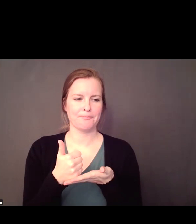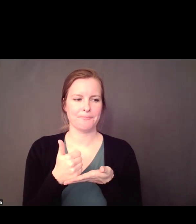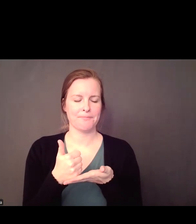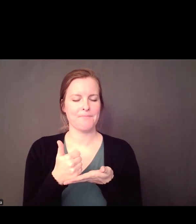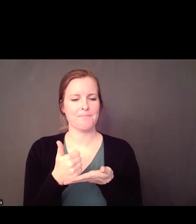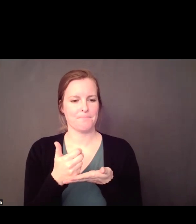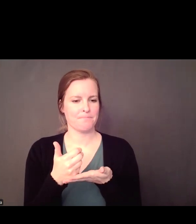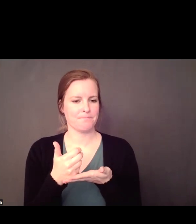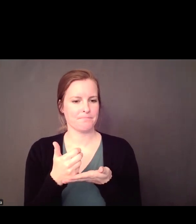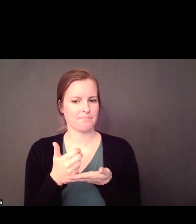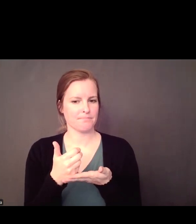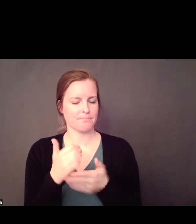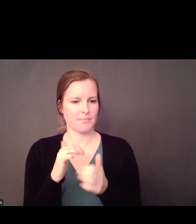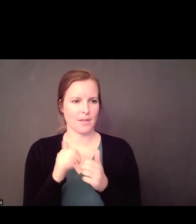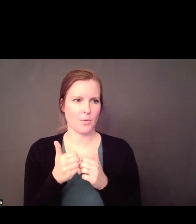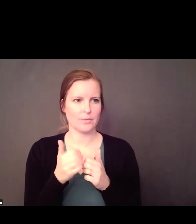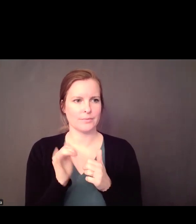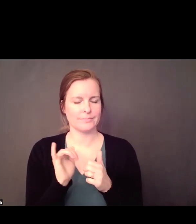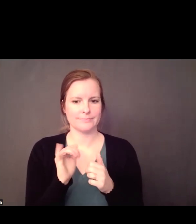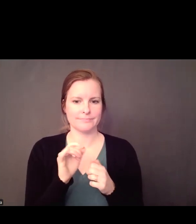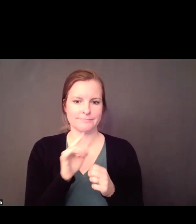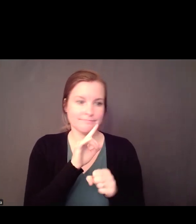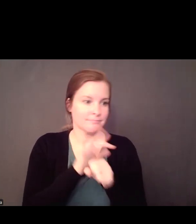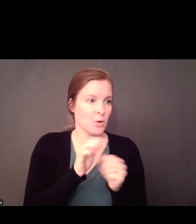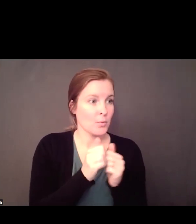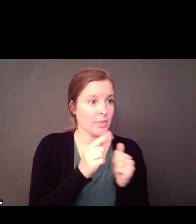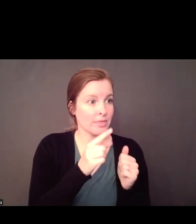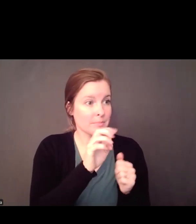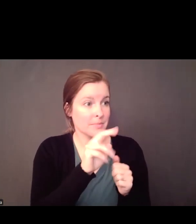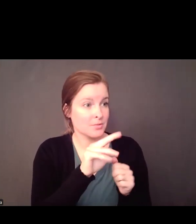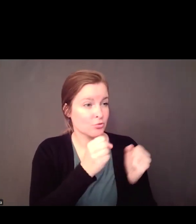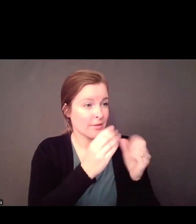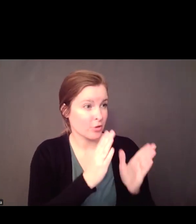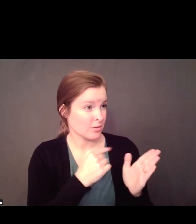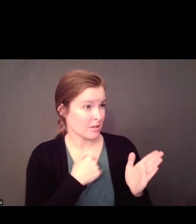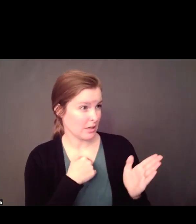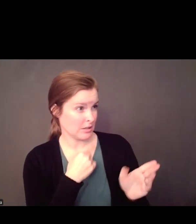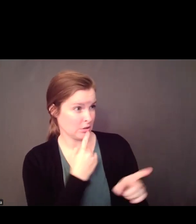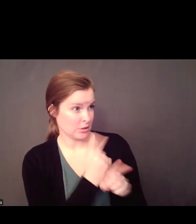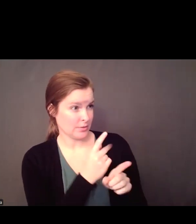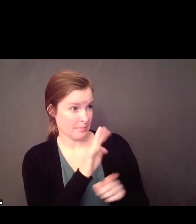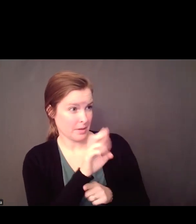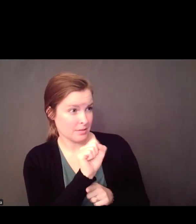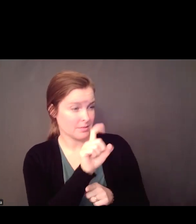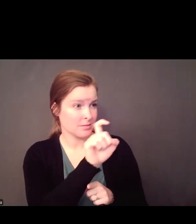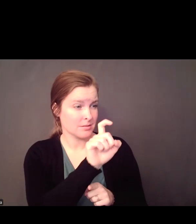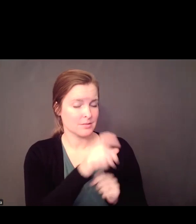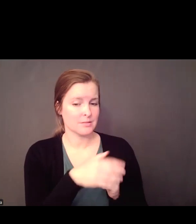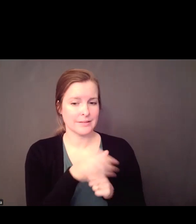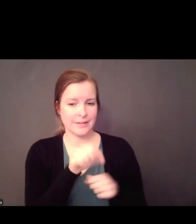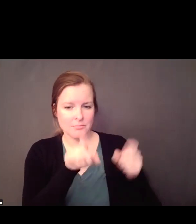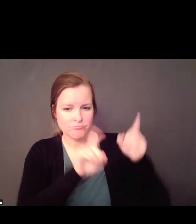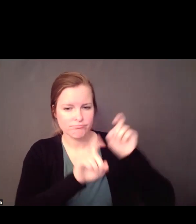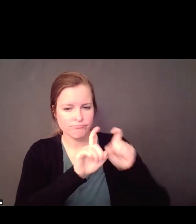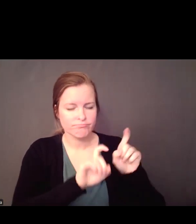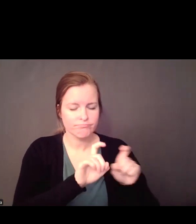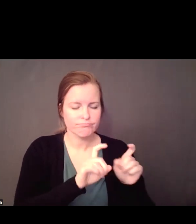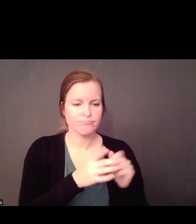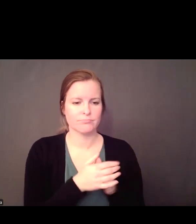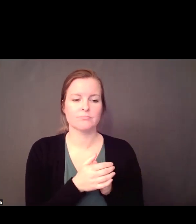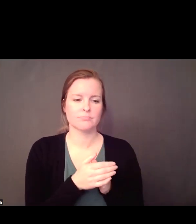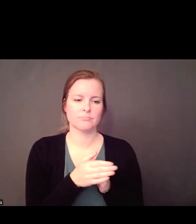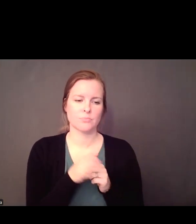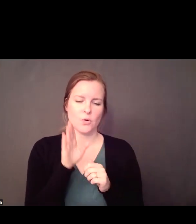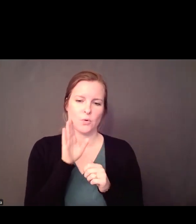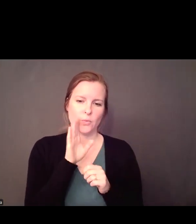be able to confirm with the bus driver that he's getting on the right bus, ask questions. And so they're going to complete some very specific activities